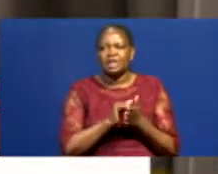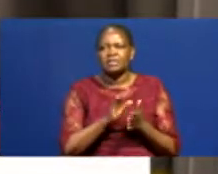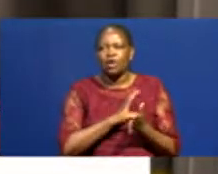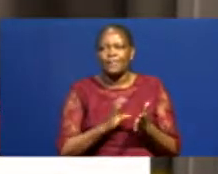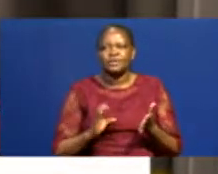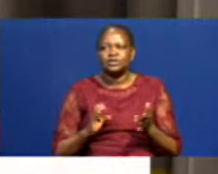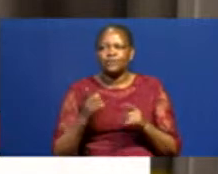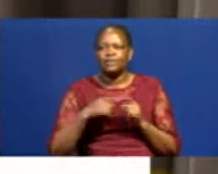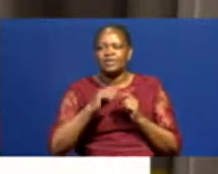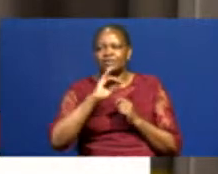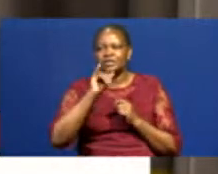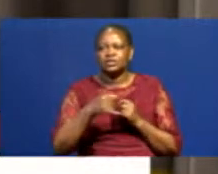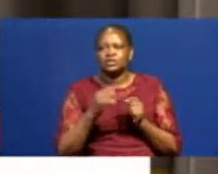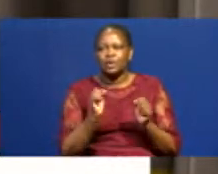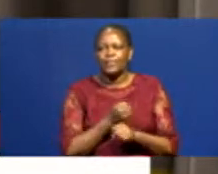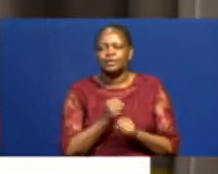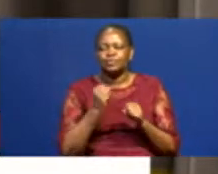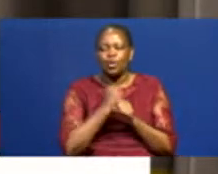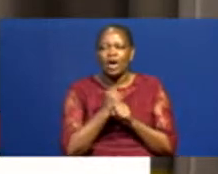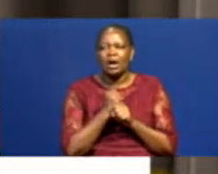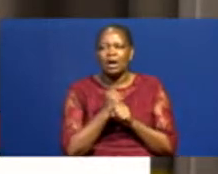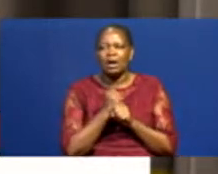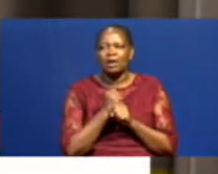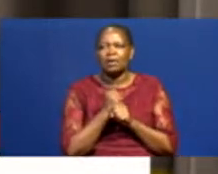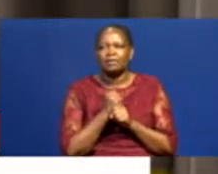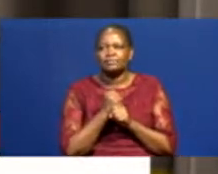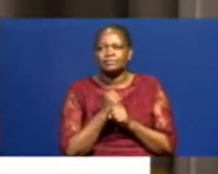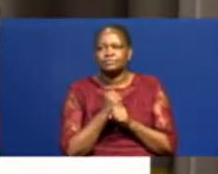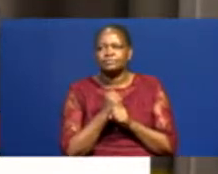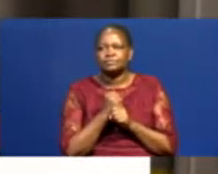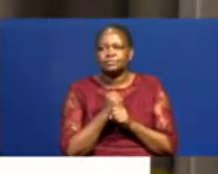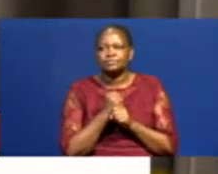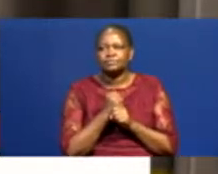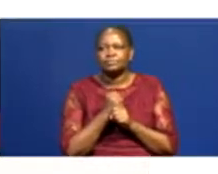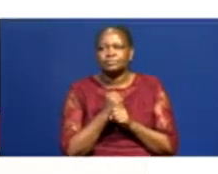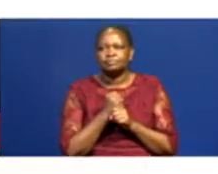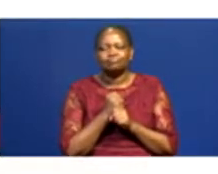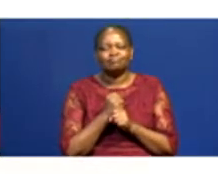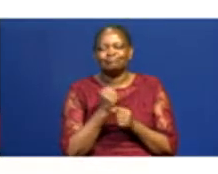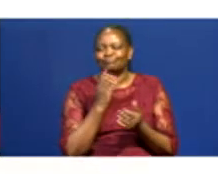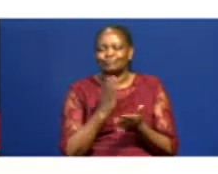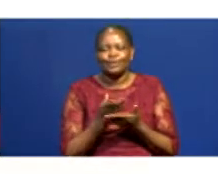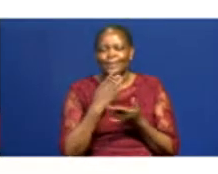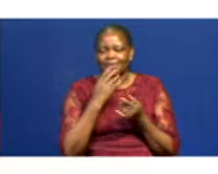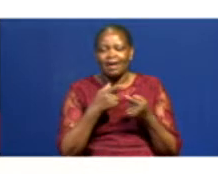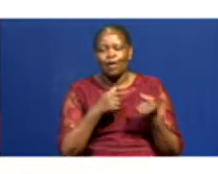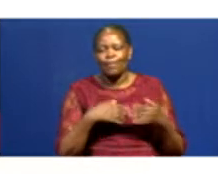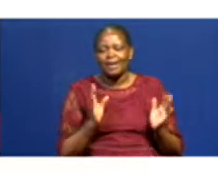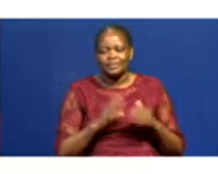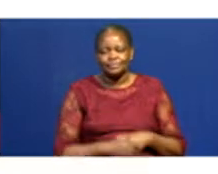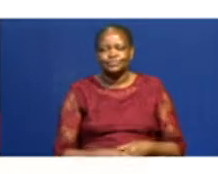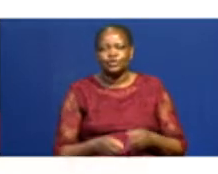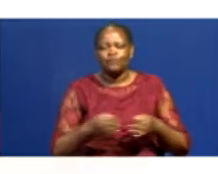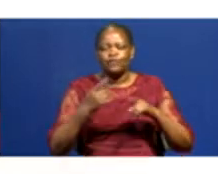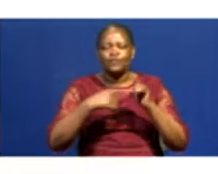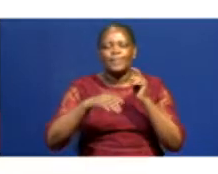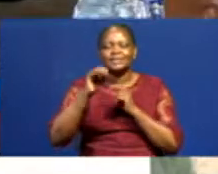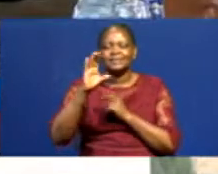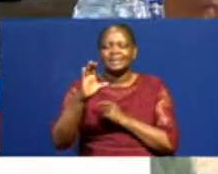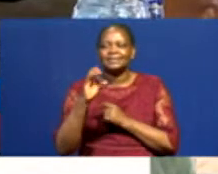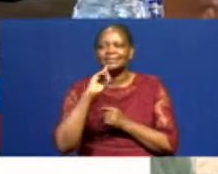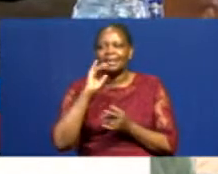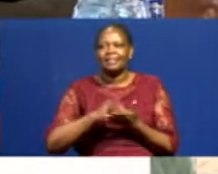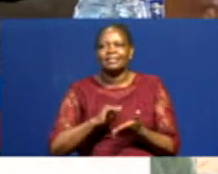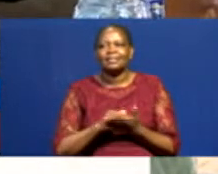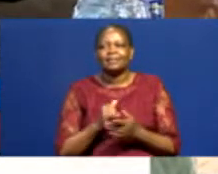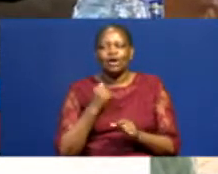commission from January will not be able to operate. Basically, that's what it is. Officials from the Salaries and Remuneration Commission say